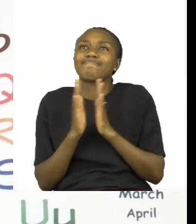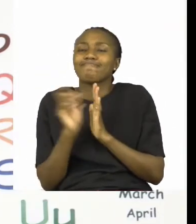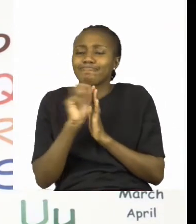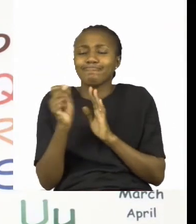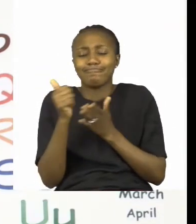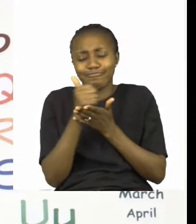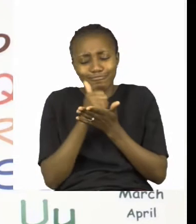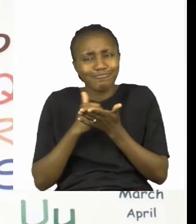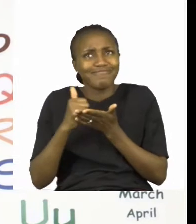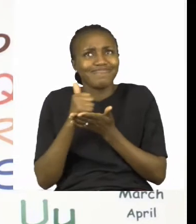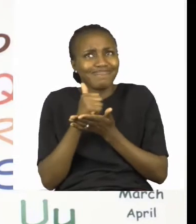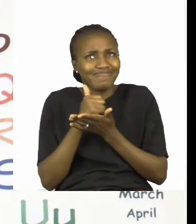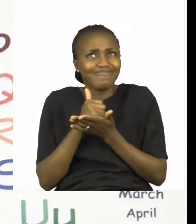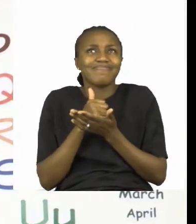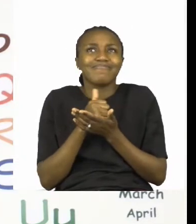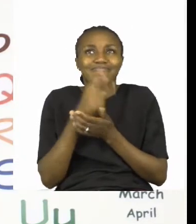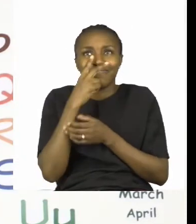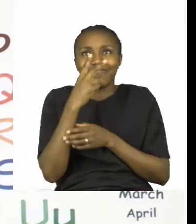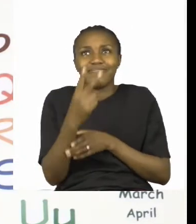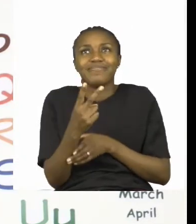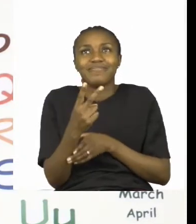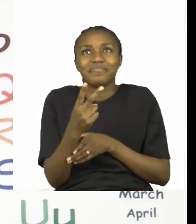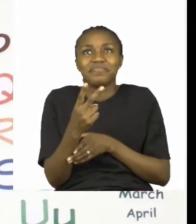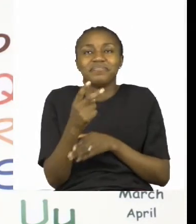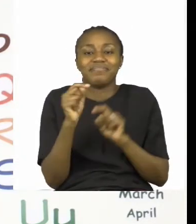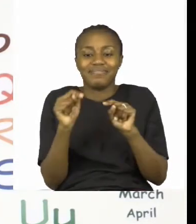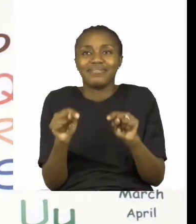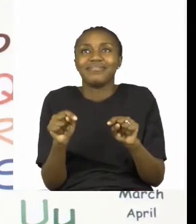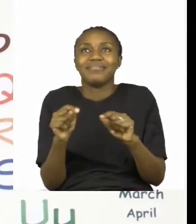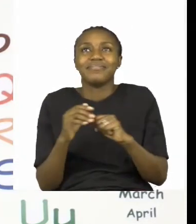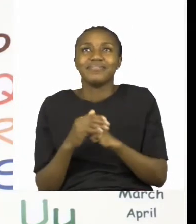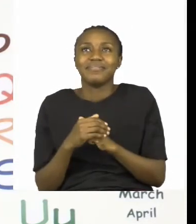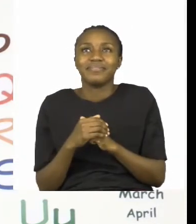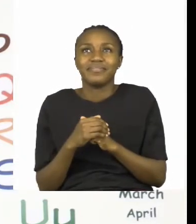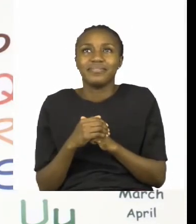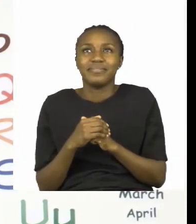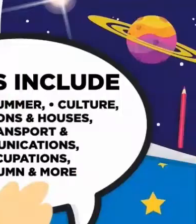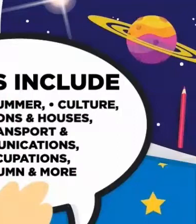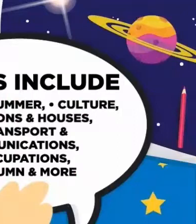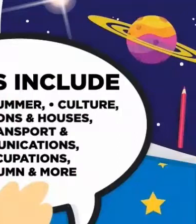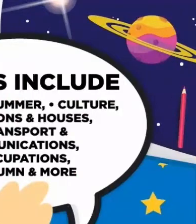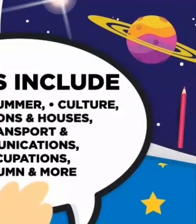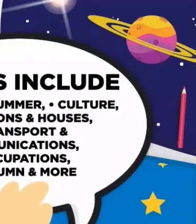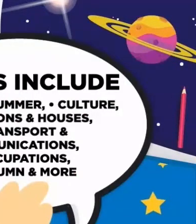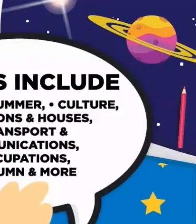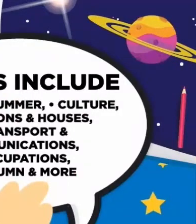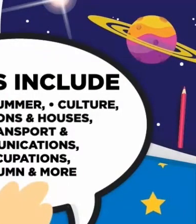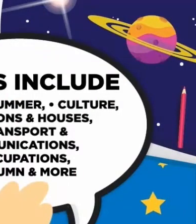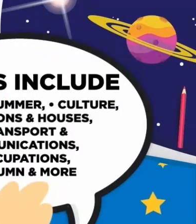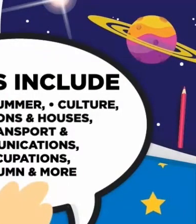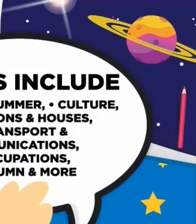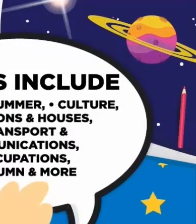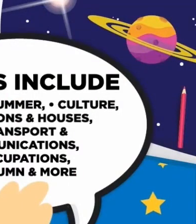your handwriting. I'll see you when you're done with both exercises after the advert break. Do you have children in the